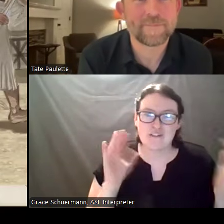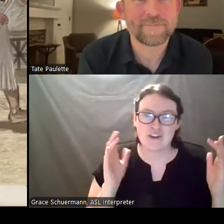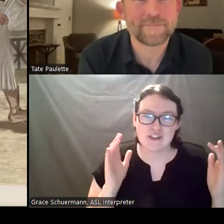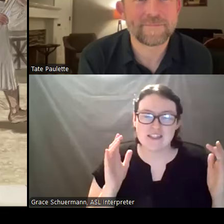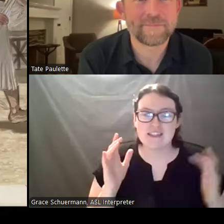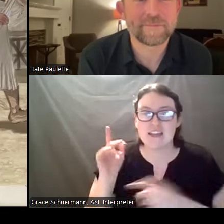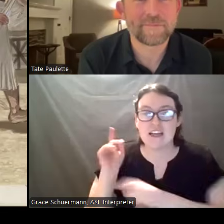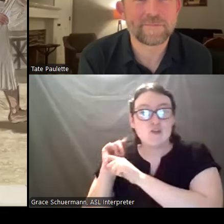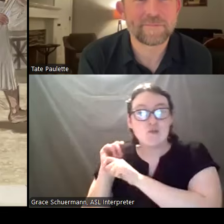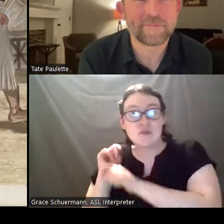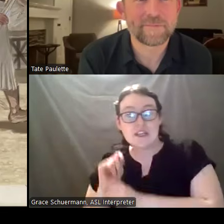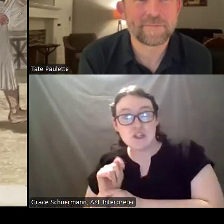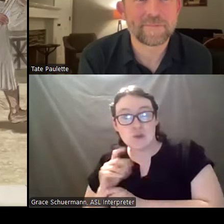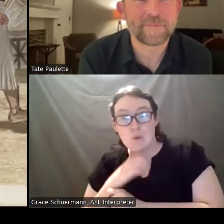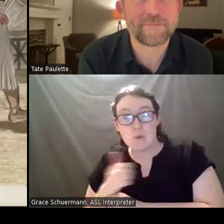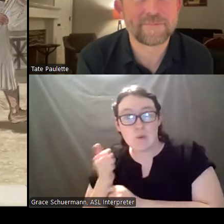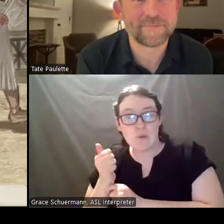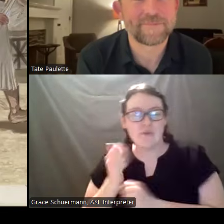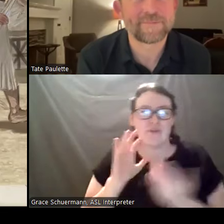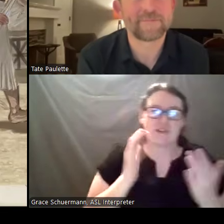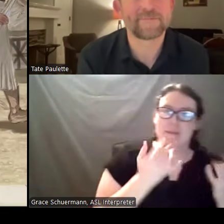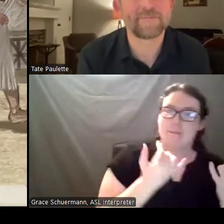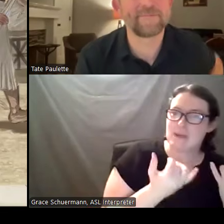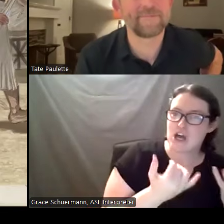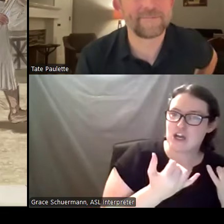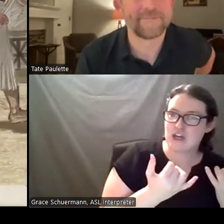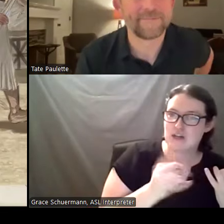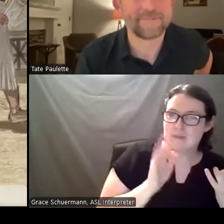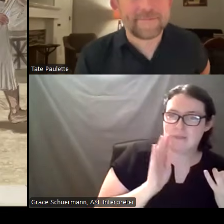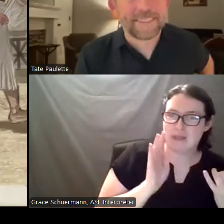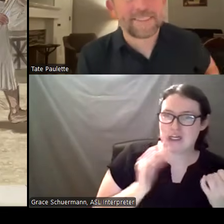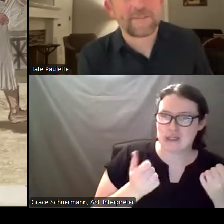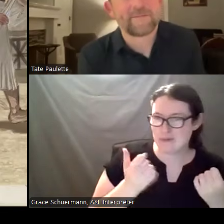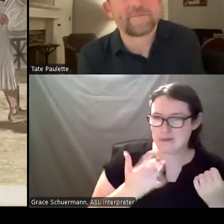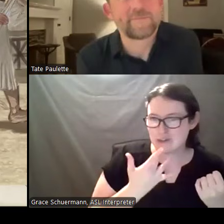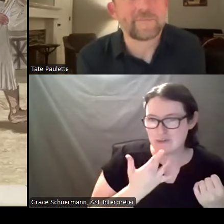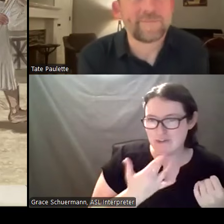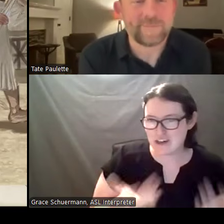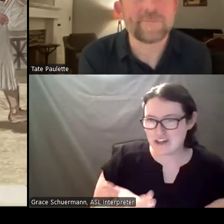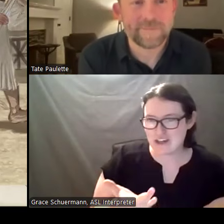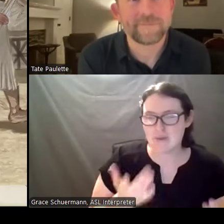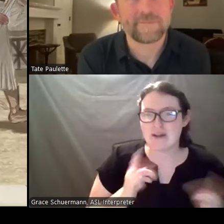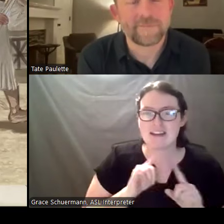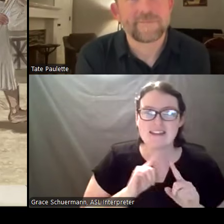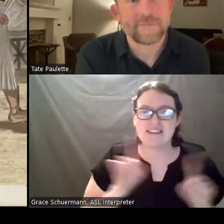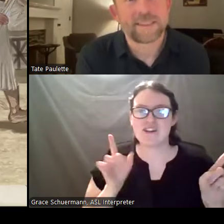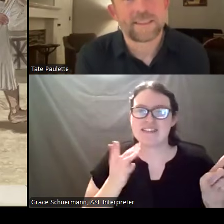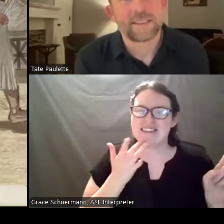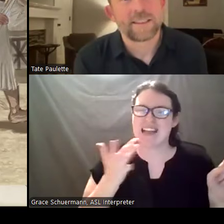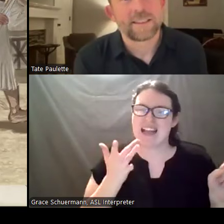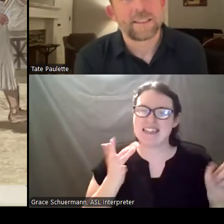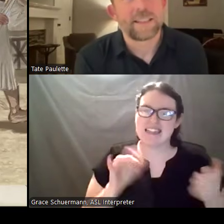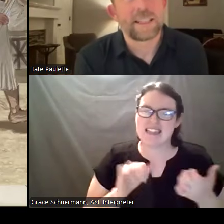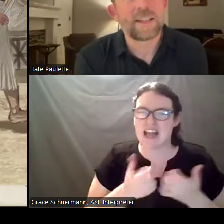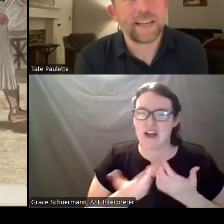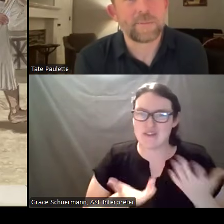traditional versus the sort of modern equipment brewed, and sort of what the differences between those were, sort of, and how they were.